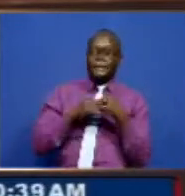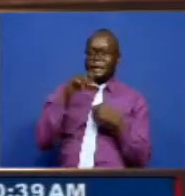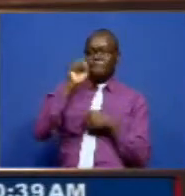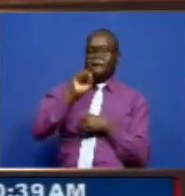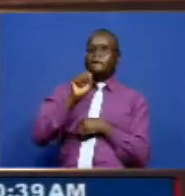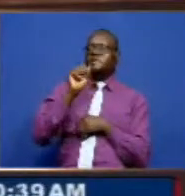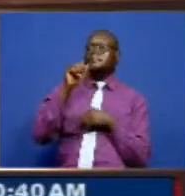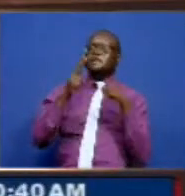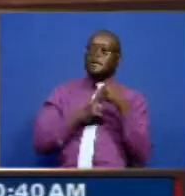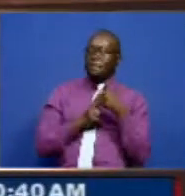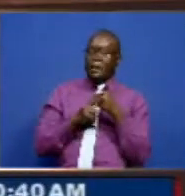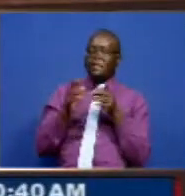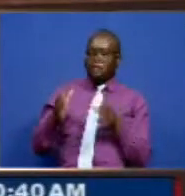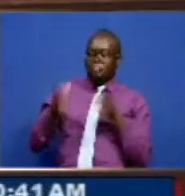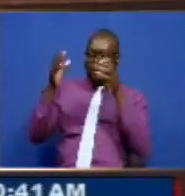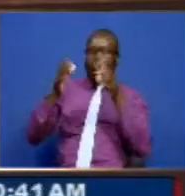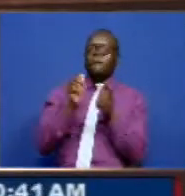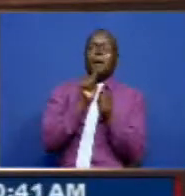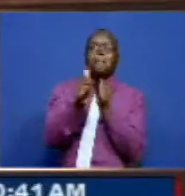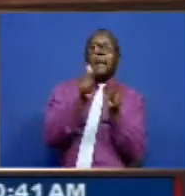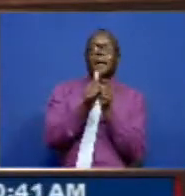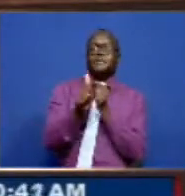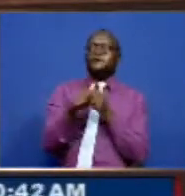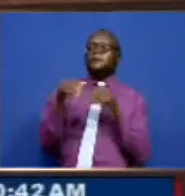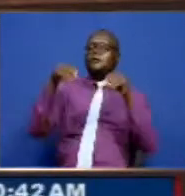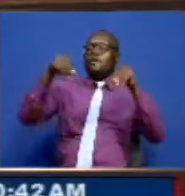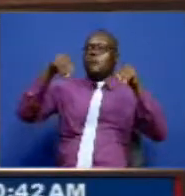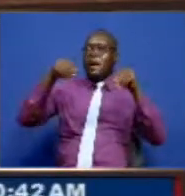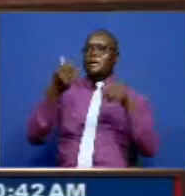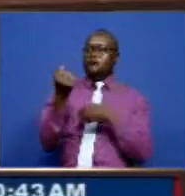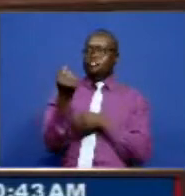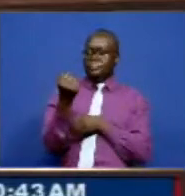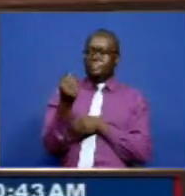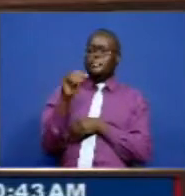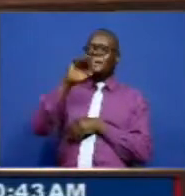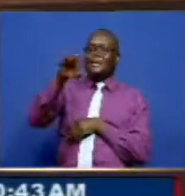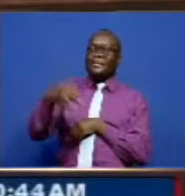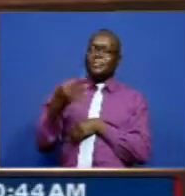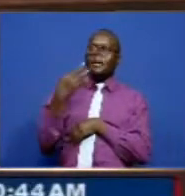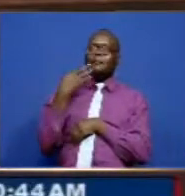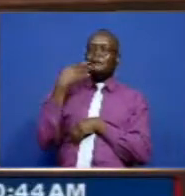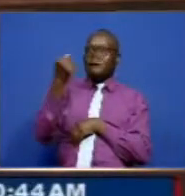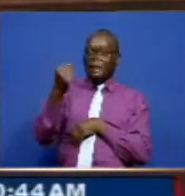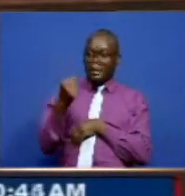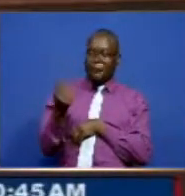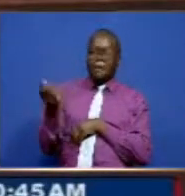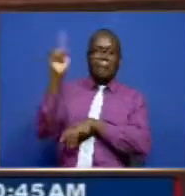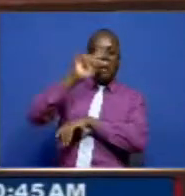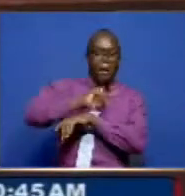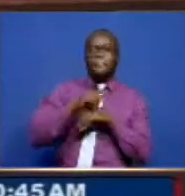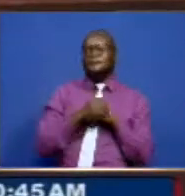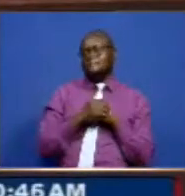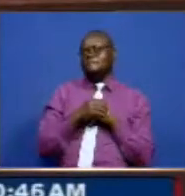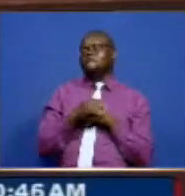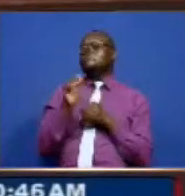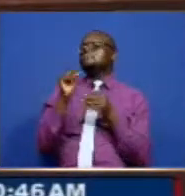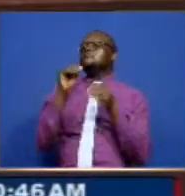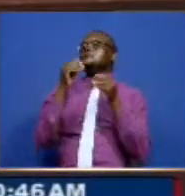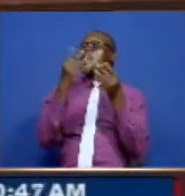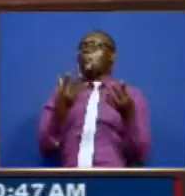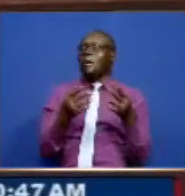42,857 bales of maize meal, ugali flour, at a cost of 3,500 per bale, totaling to Kenya